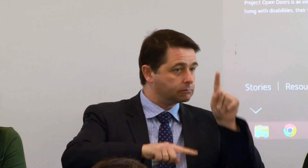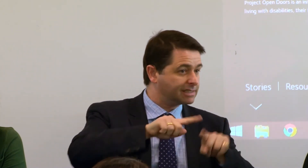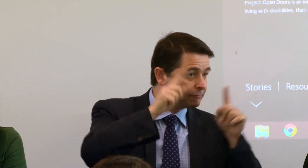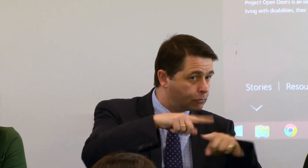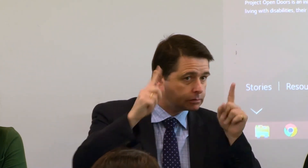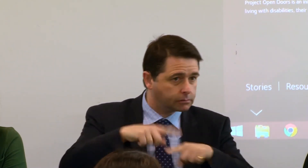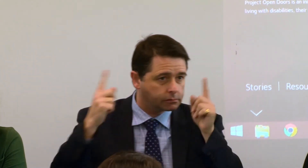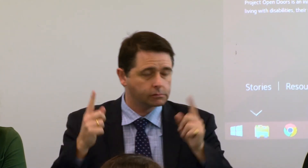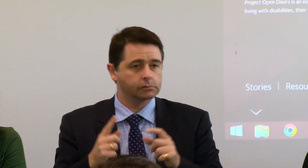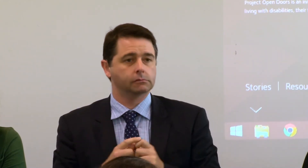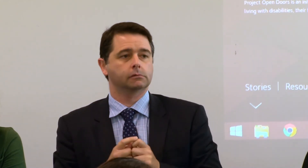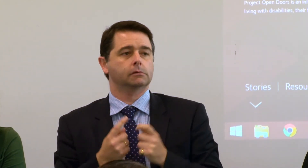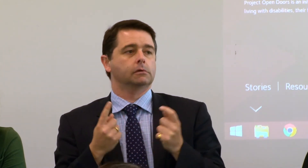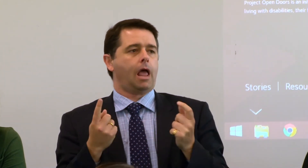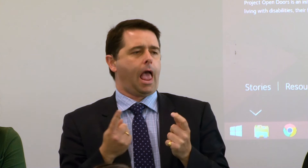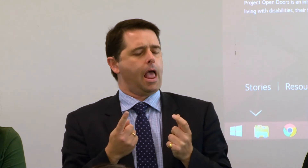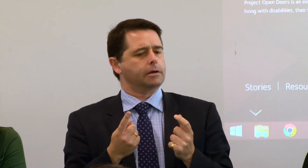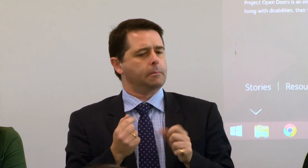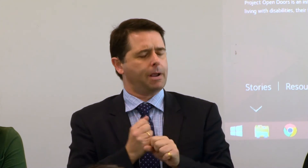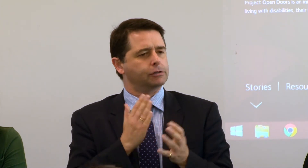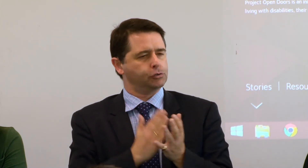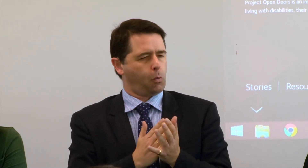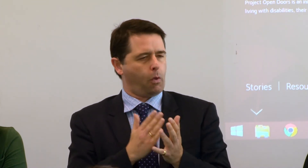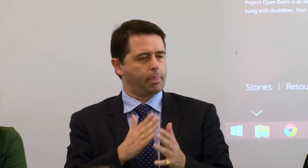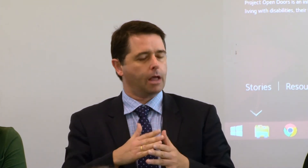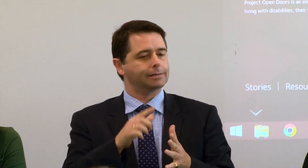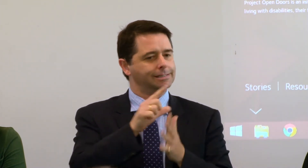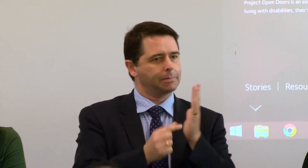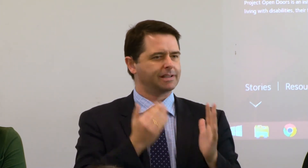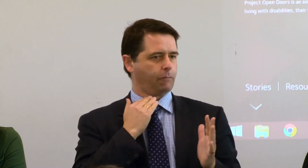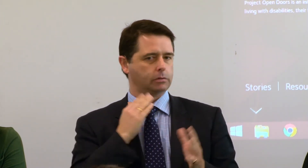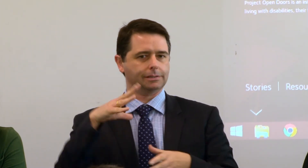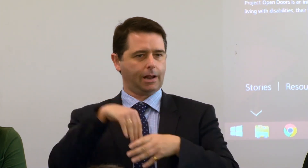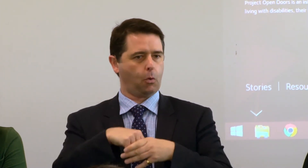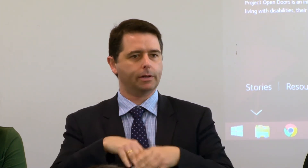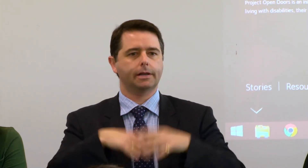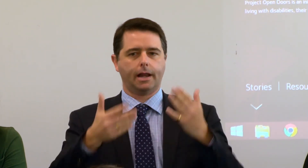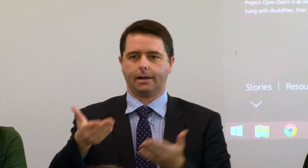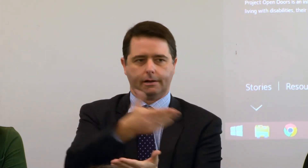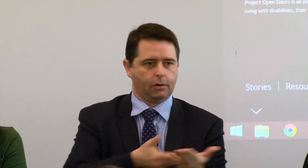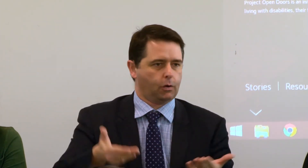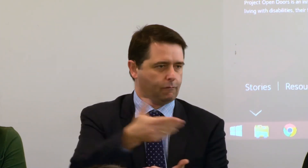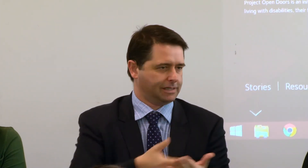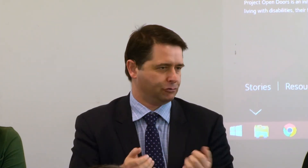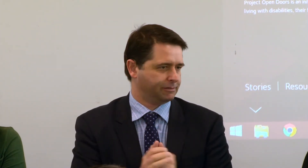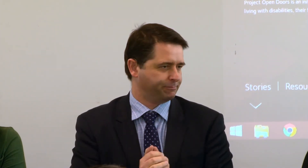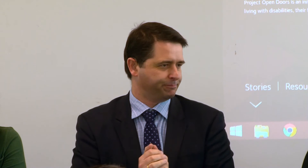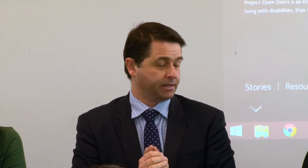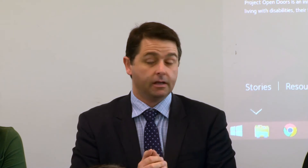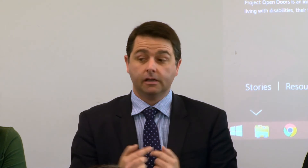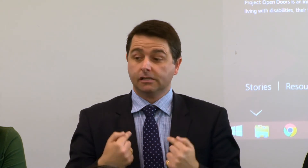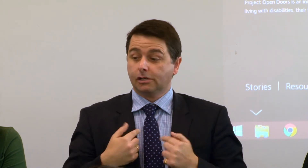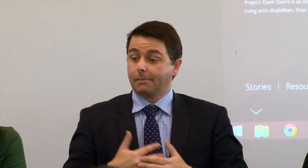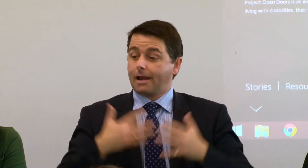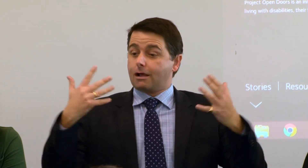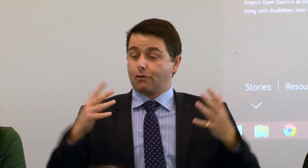viewpoints. The panel has spoken about the ideas of difference and those perspectives. Make sure the voice of disability is in